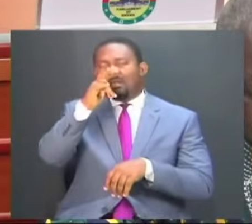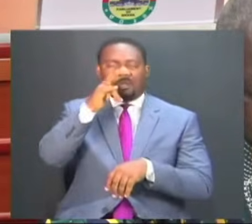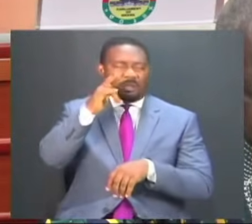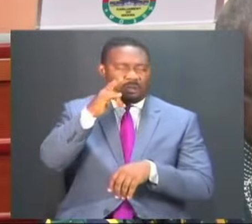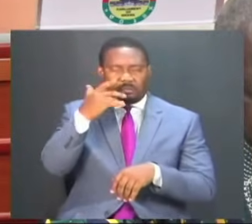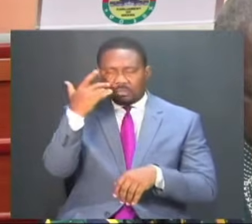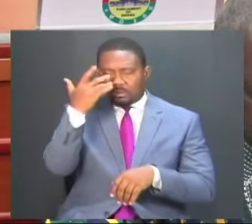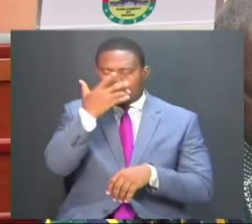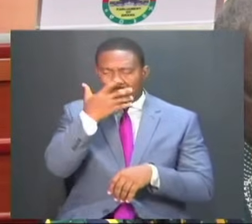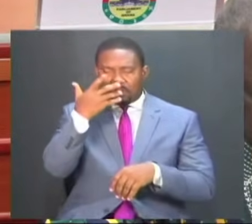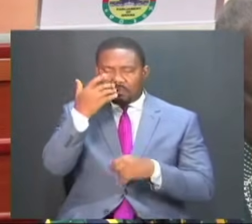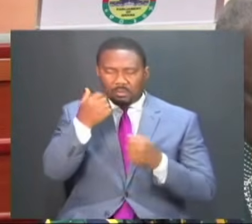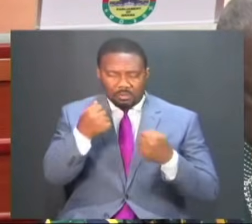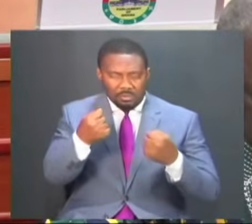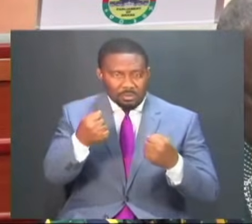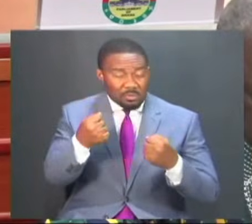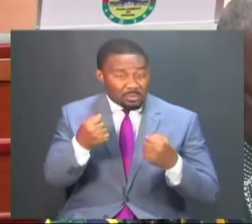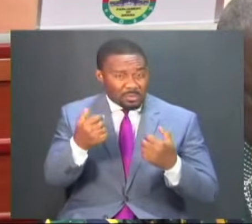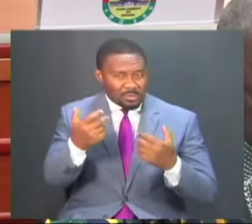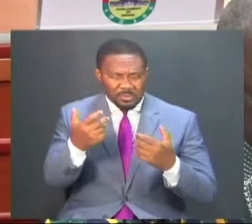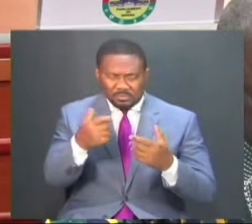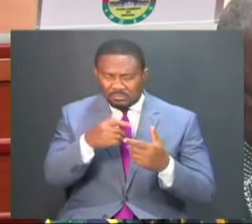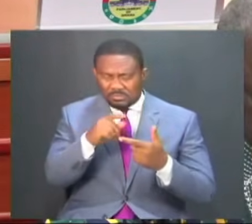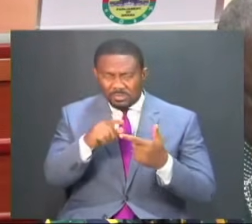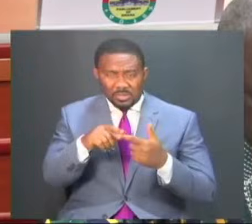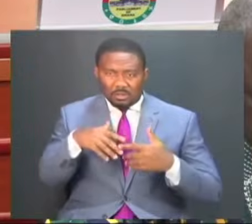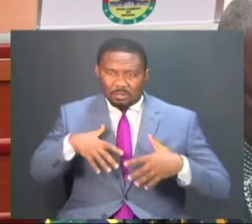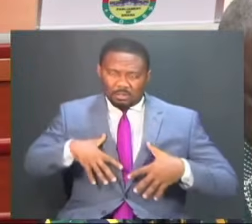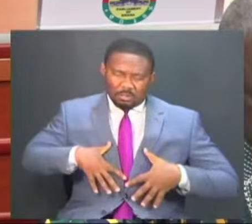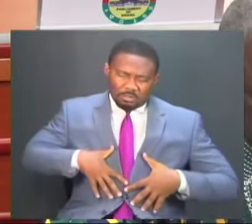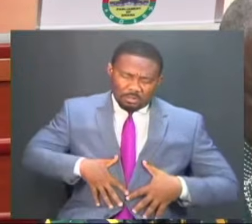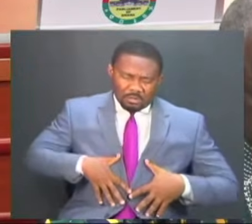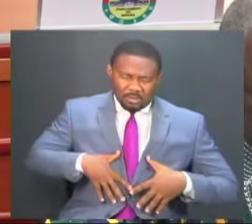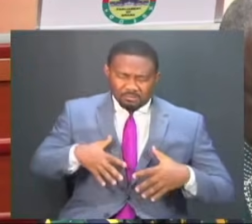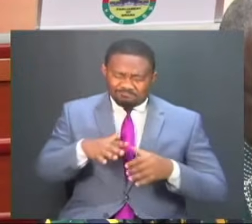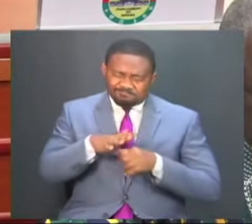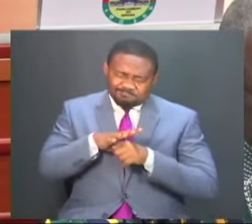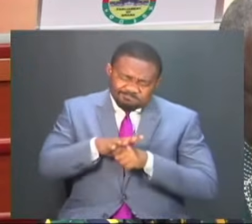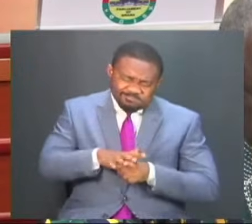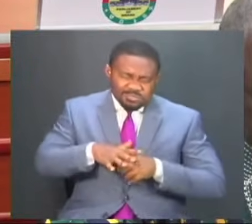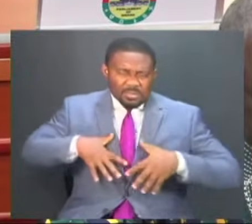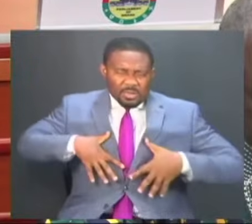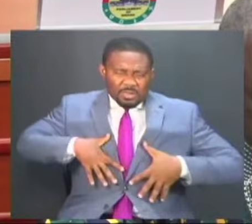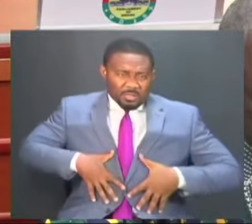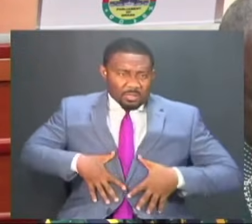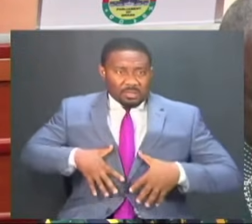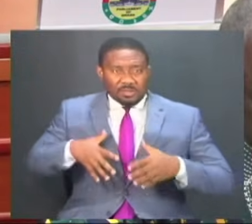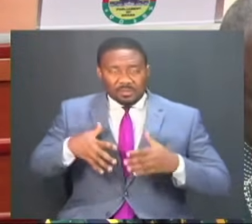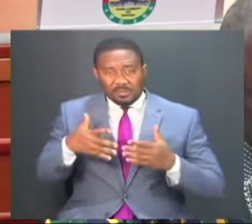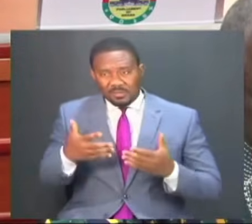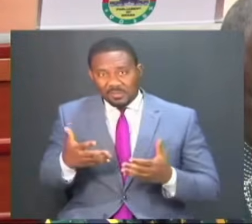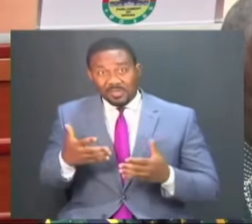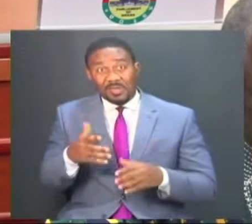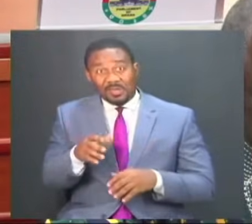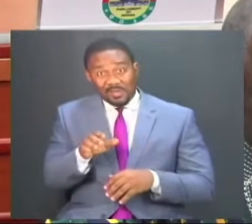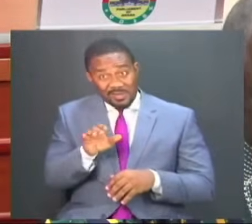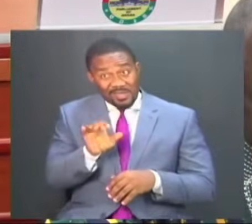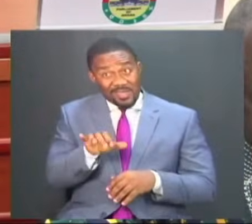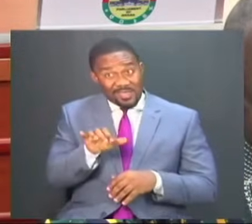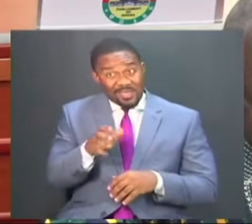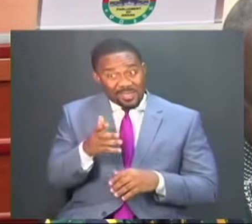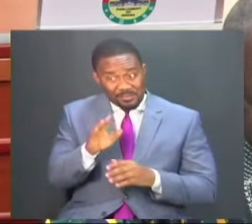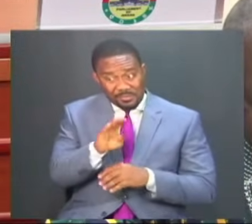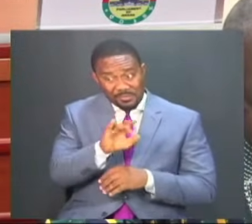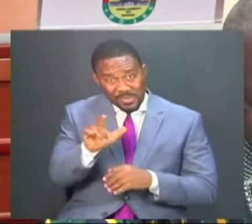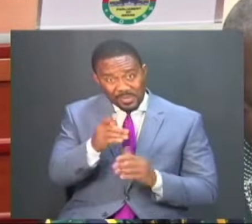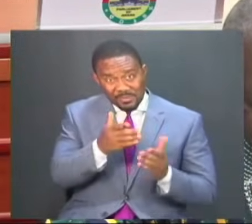content and also under stress driving. And this bill seeks to bring about the limitation